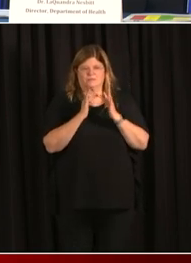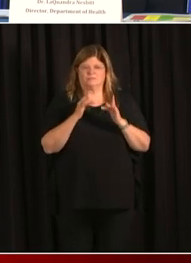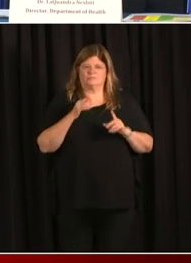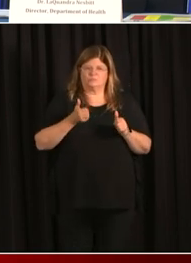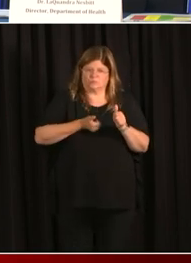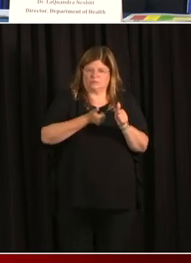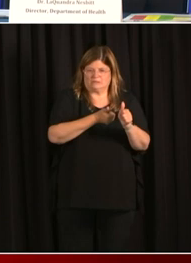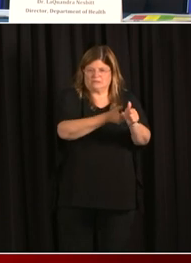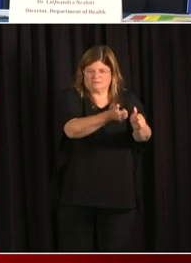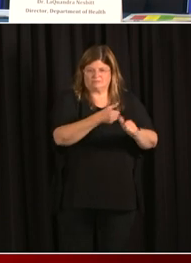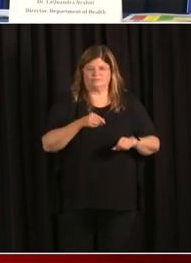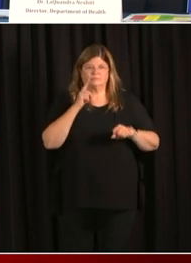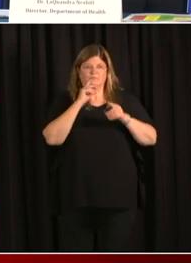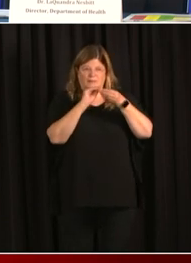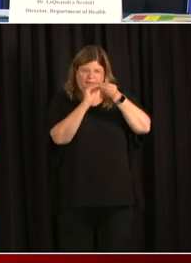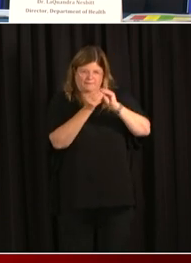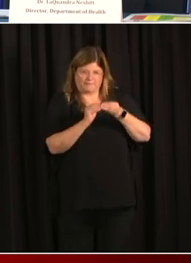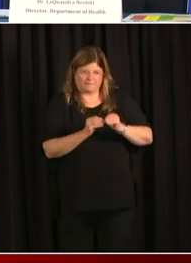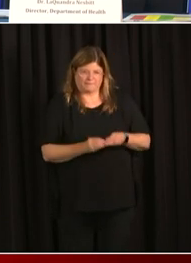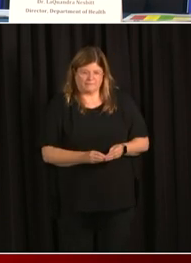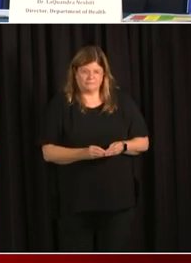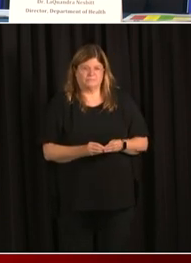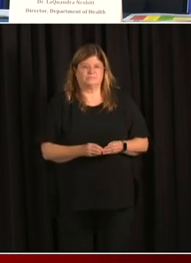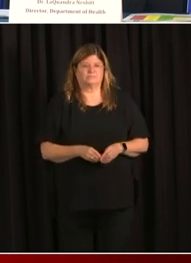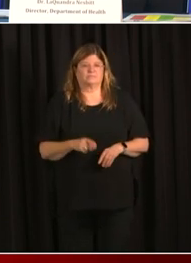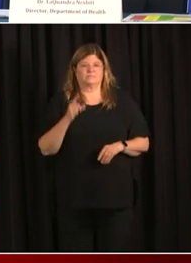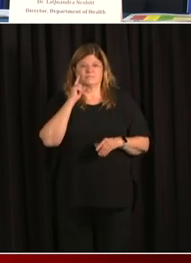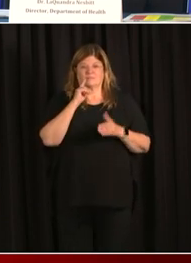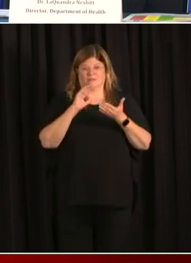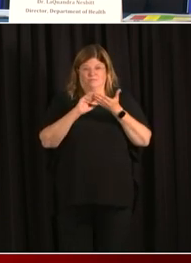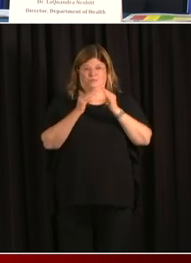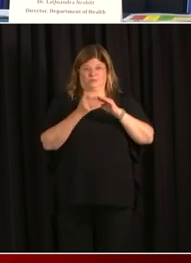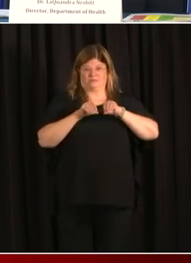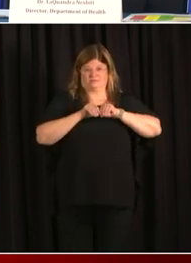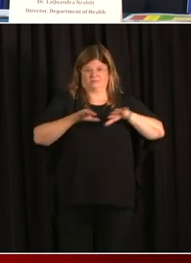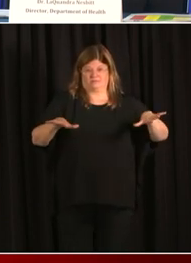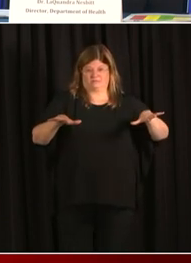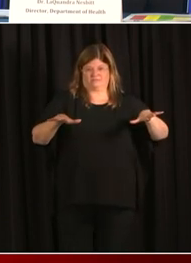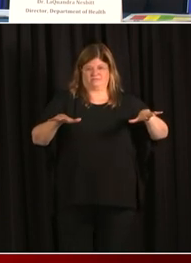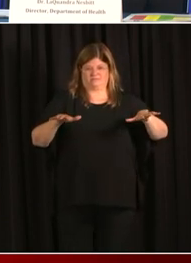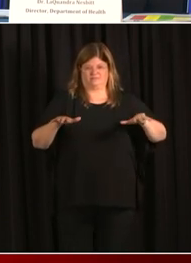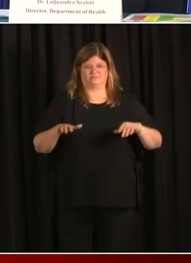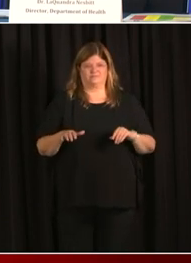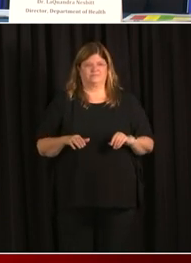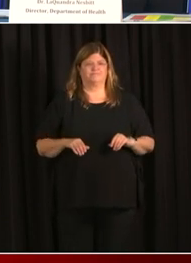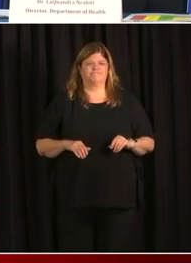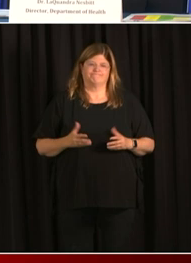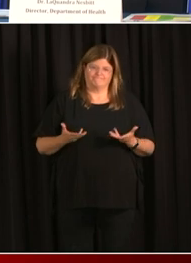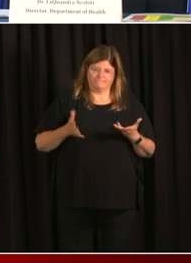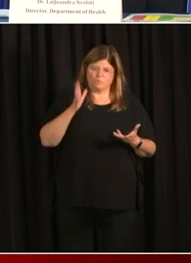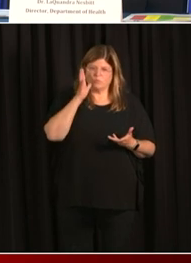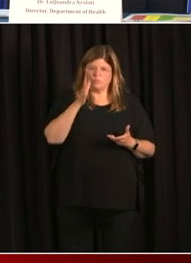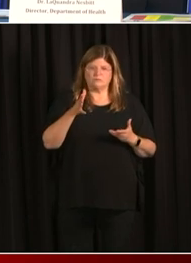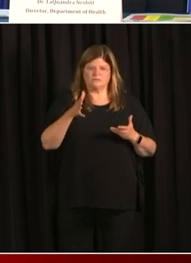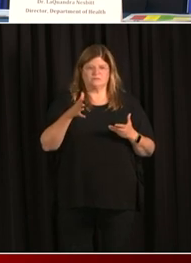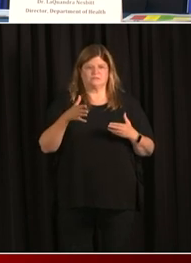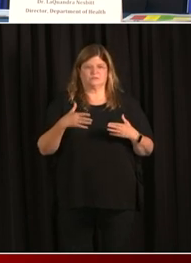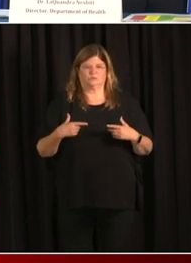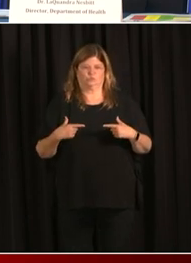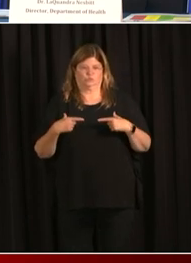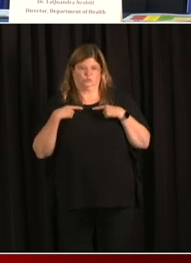of the metrics. So for community spread, we will be retiring the previous metric that we